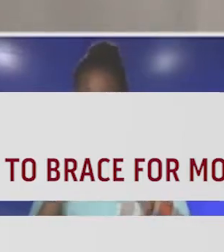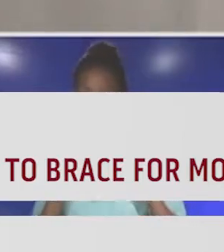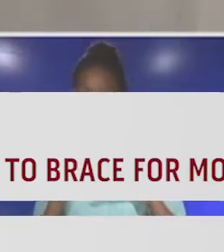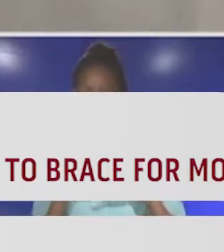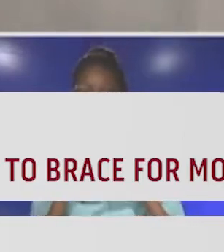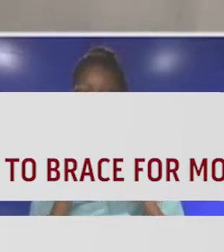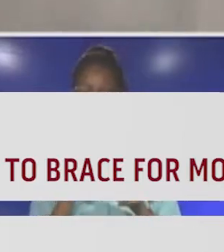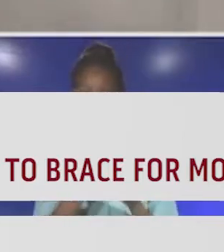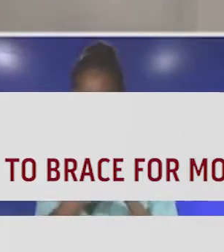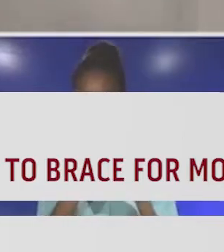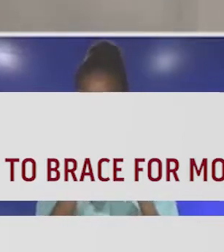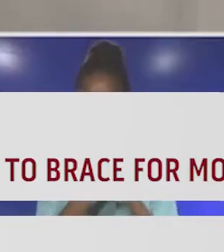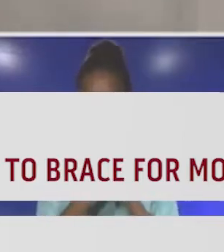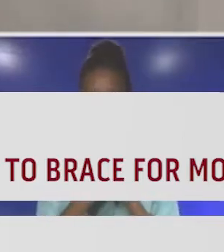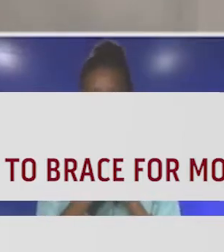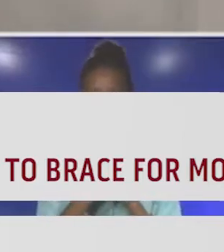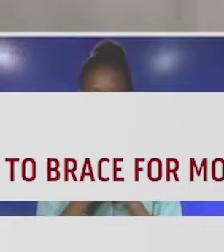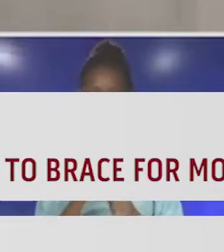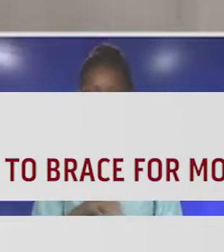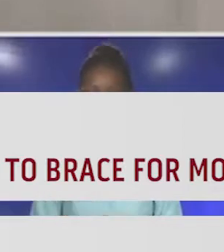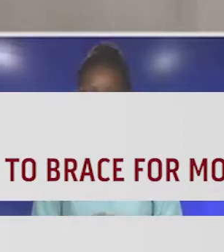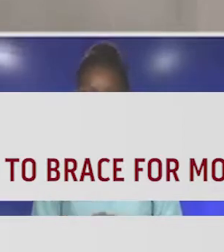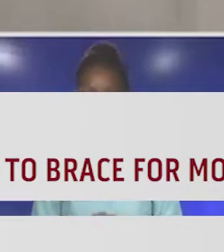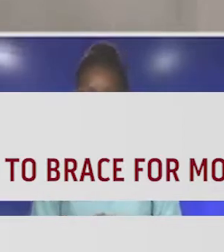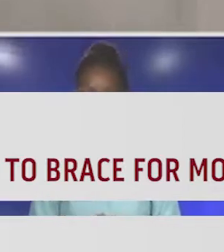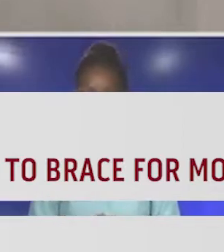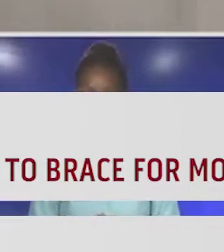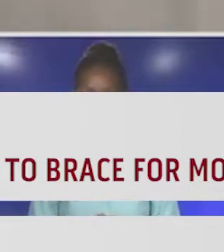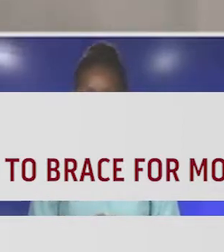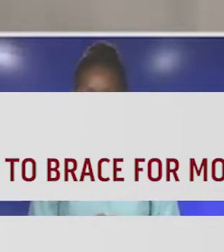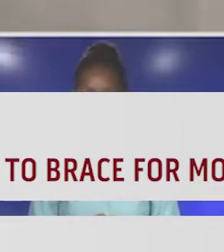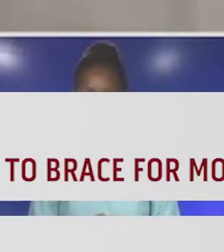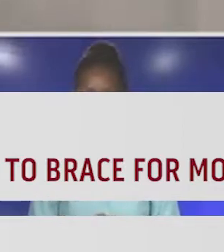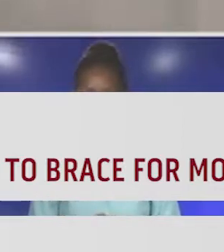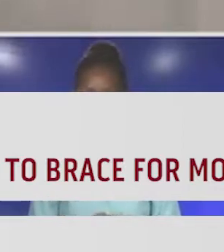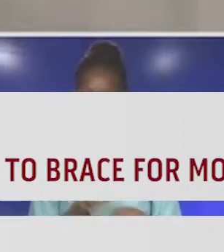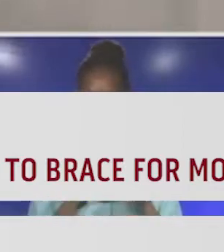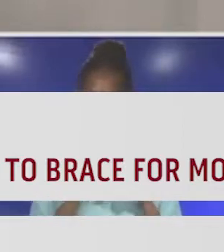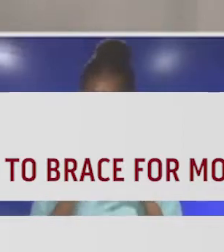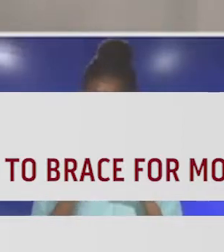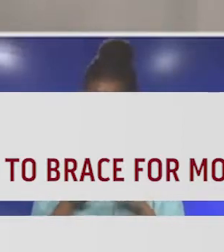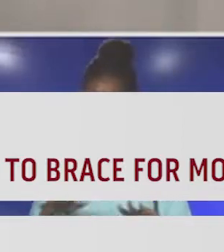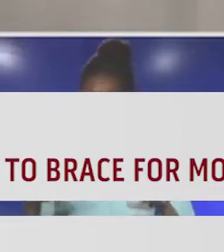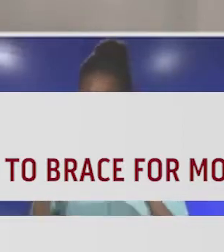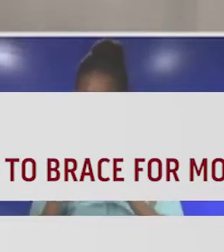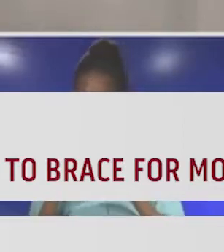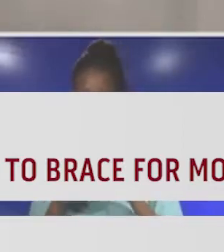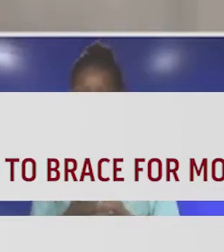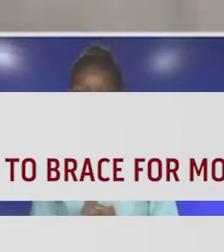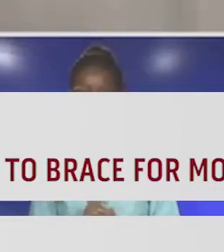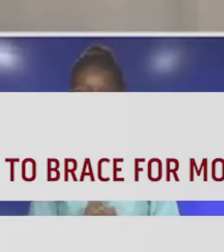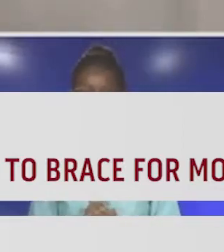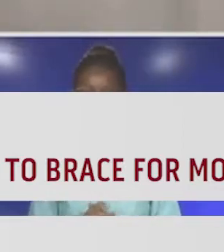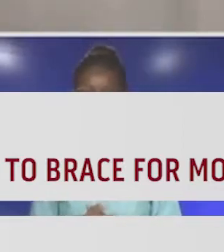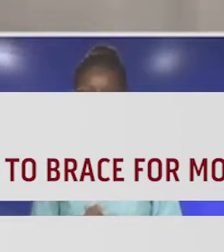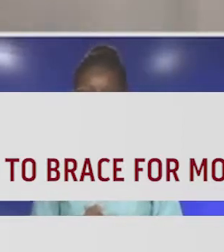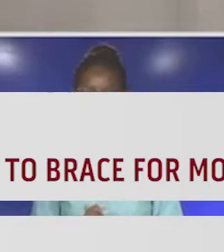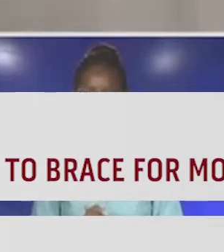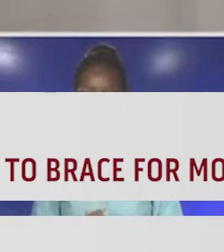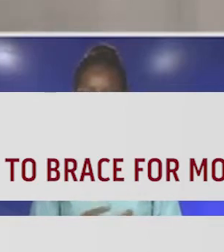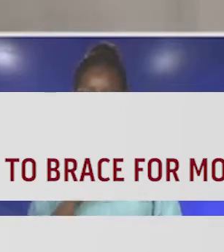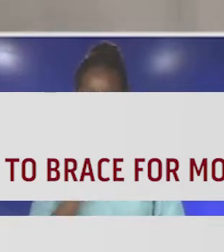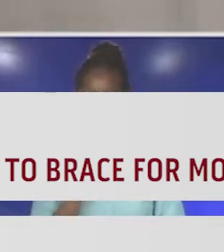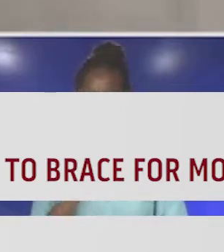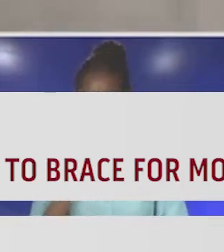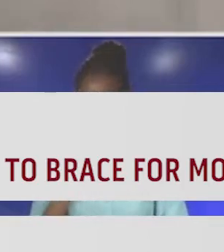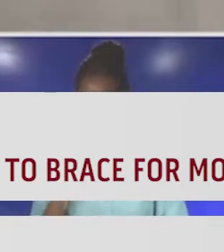or receding flooding in small areas, but 83 significant events, 41 of which are in direct control, and